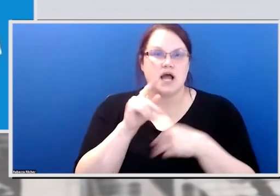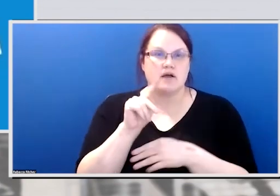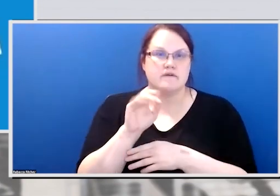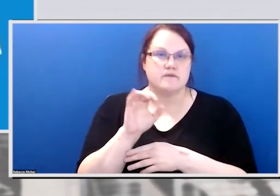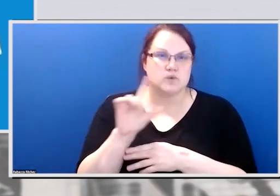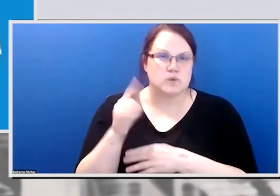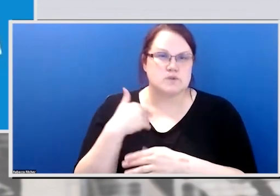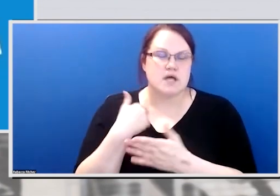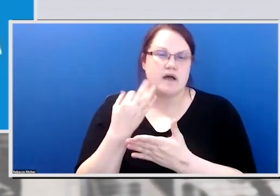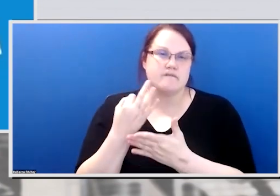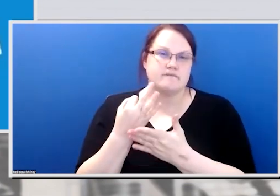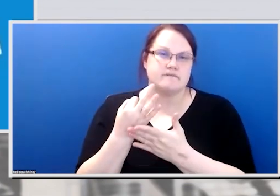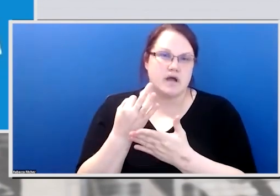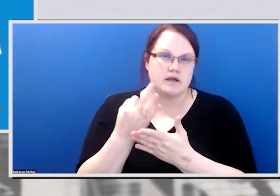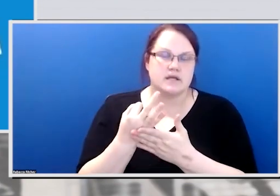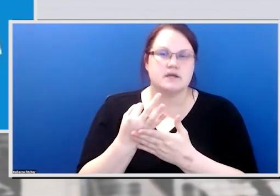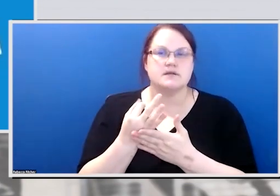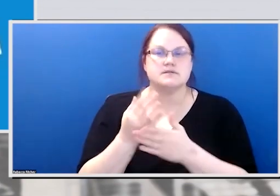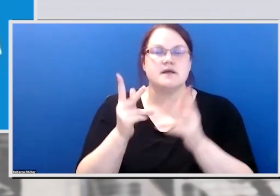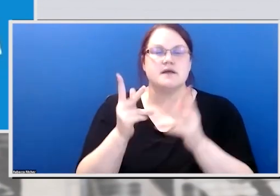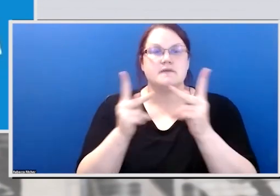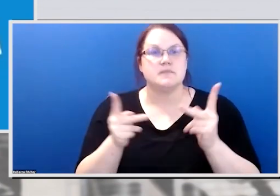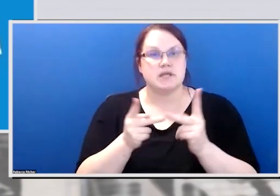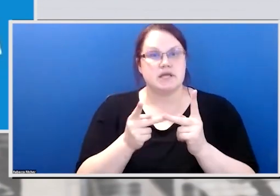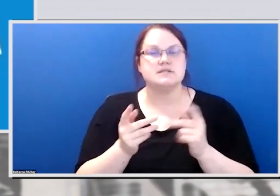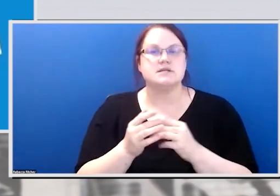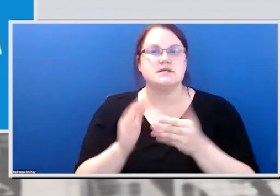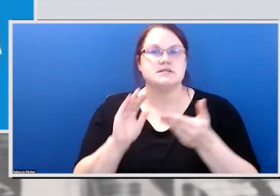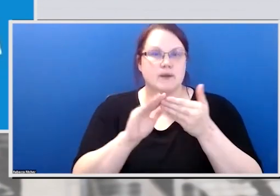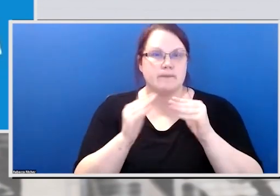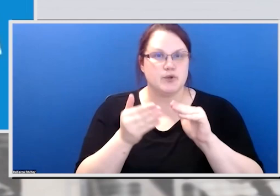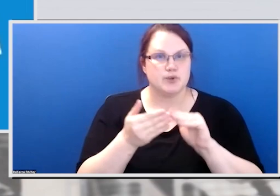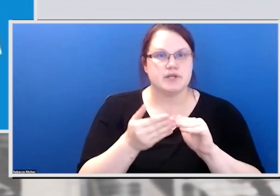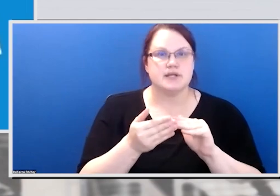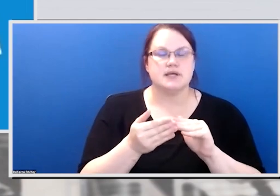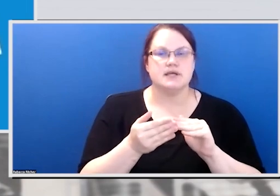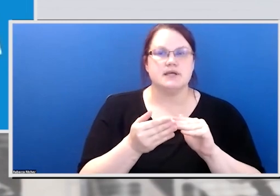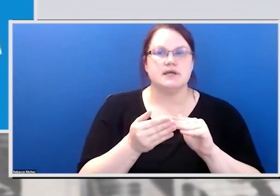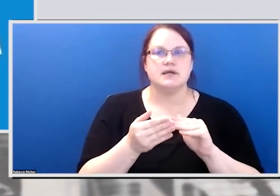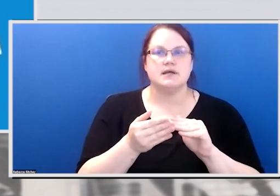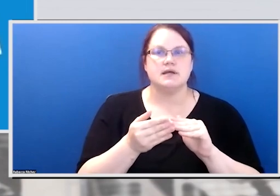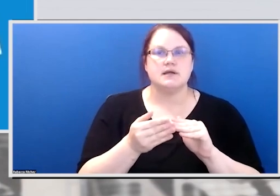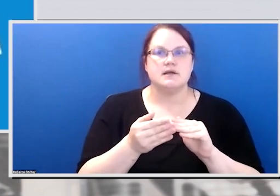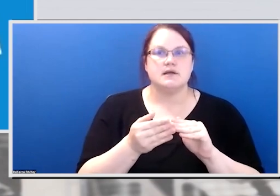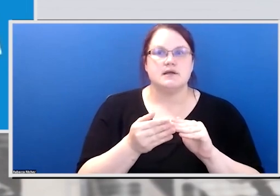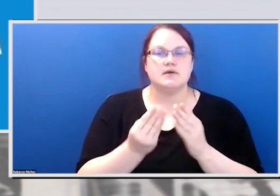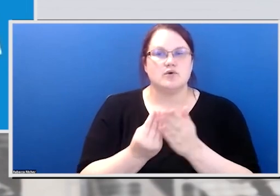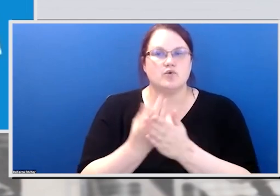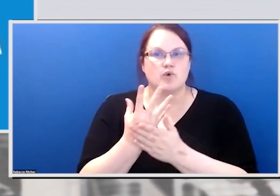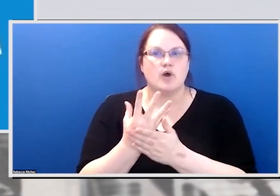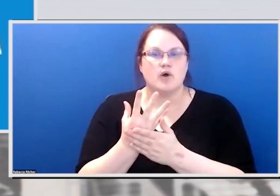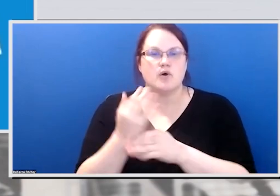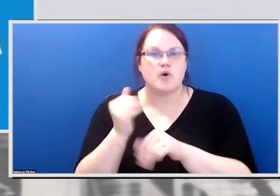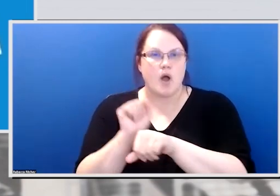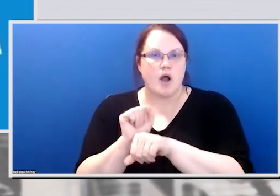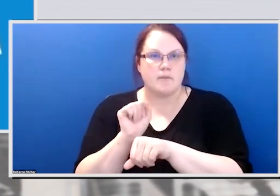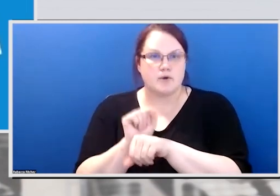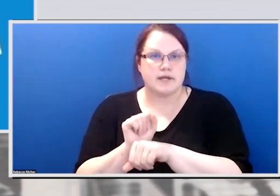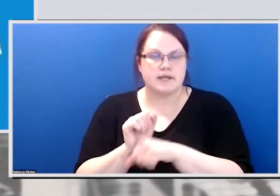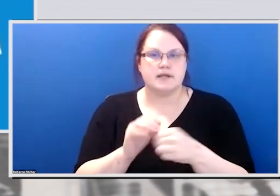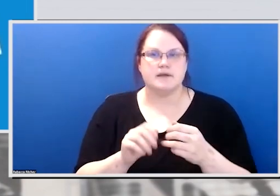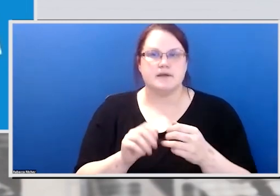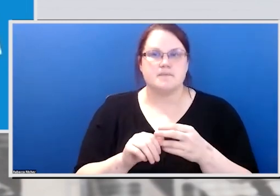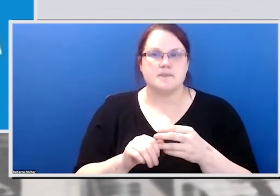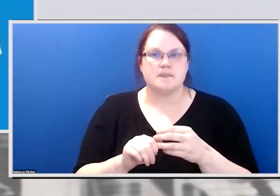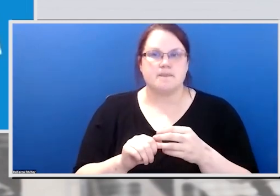finance the places where, community entities will, operate and exist. So I know